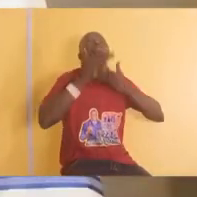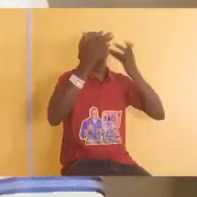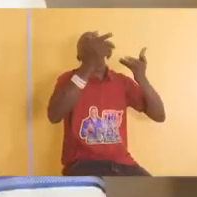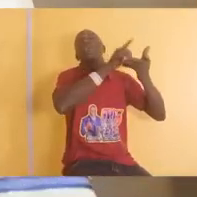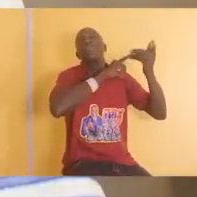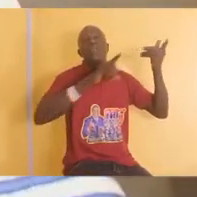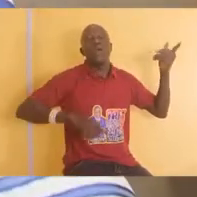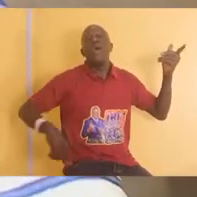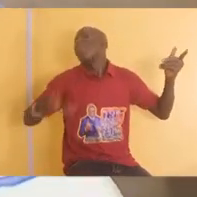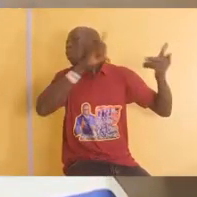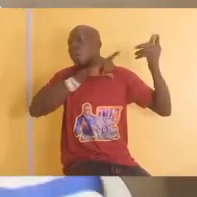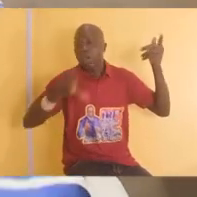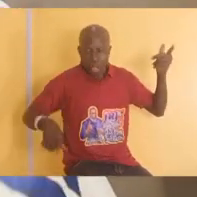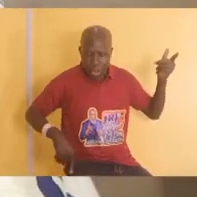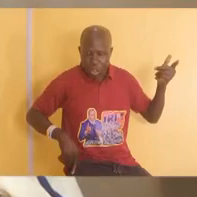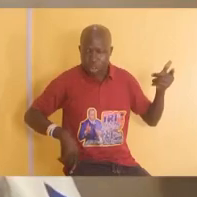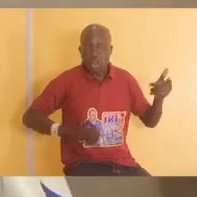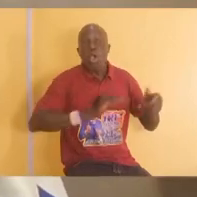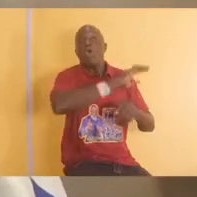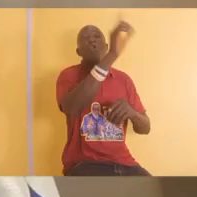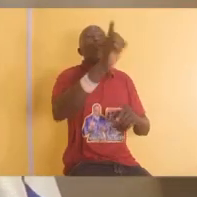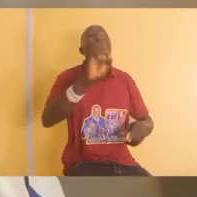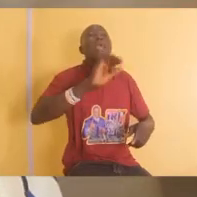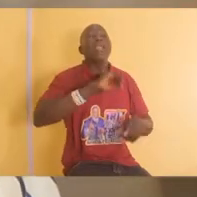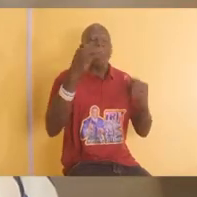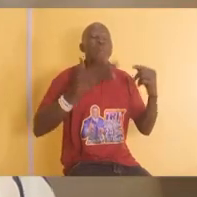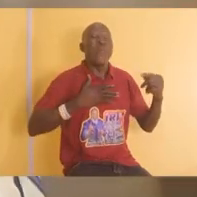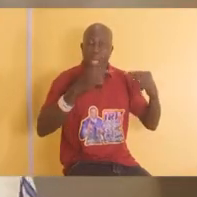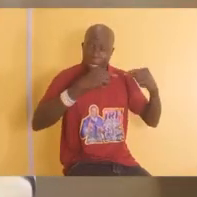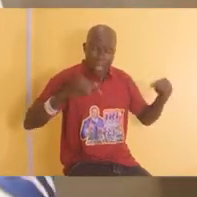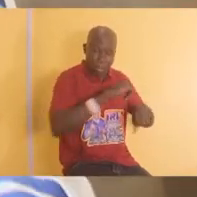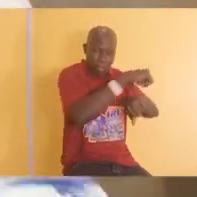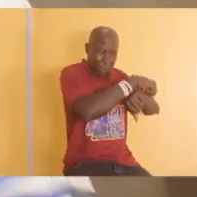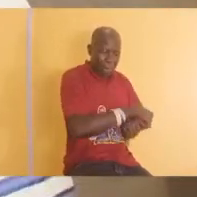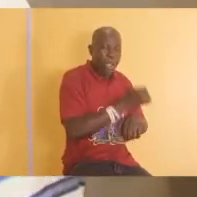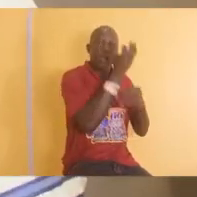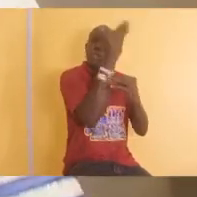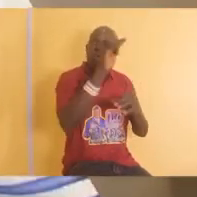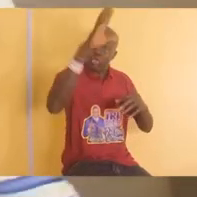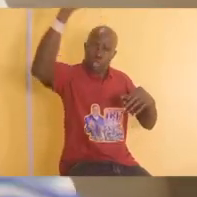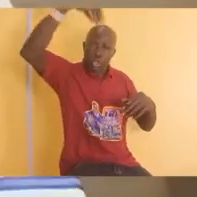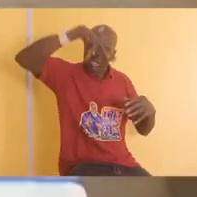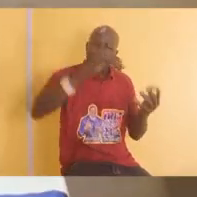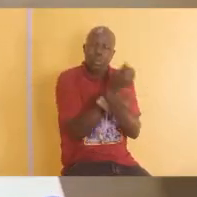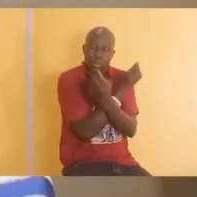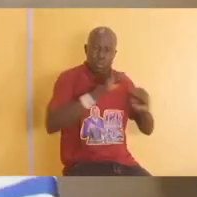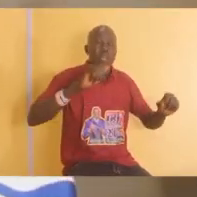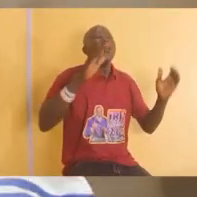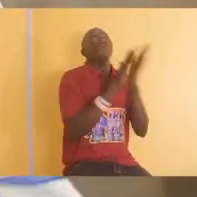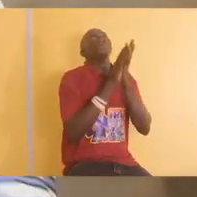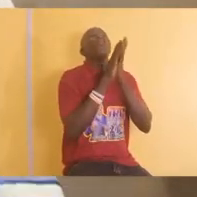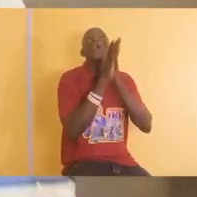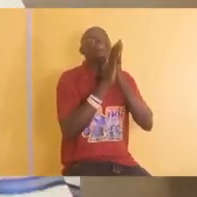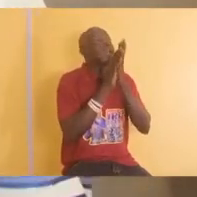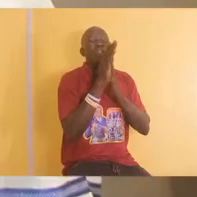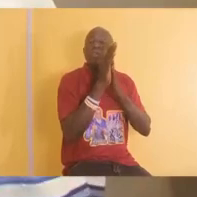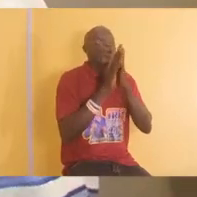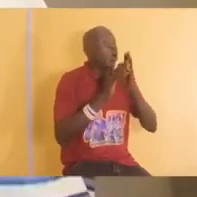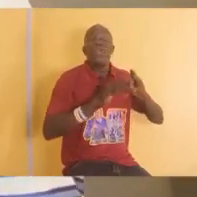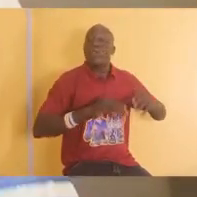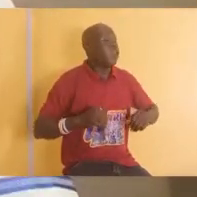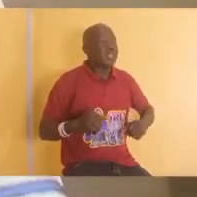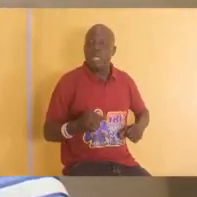ga onwa no ibi aye de mi where I be born see mother de tu bi sile deliver me with your oh yeah wow